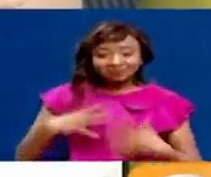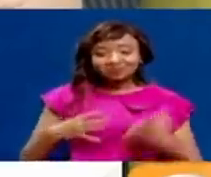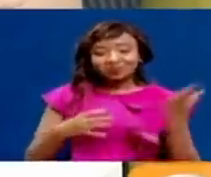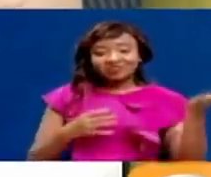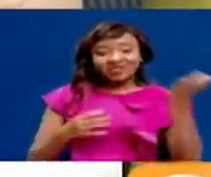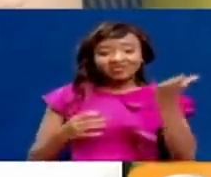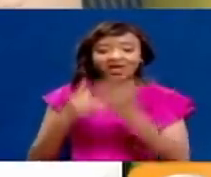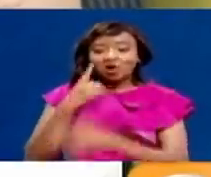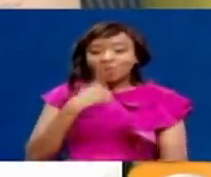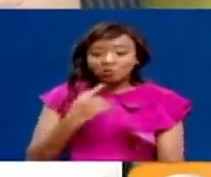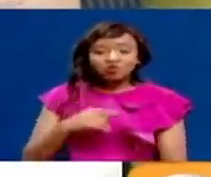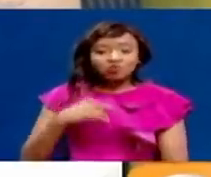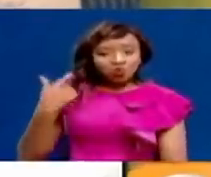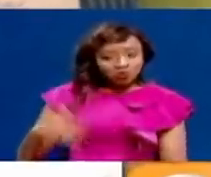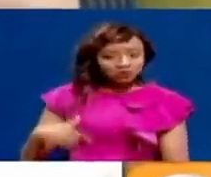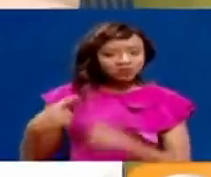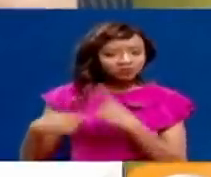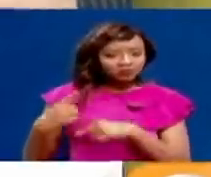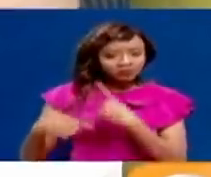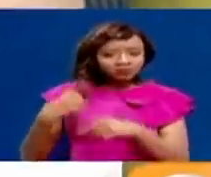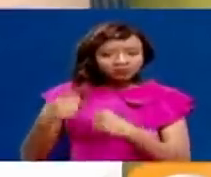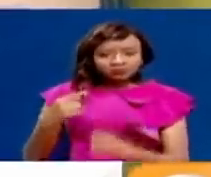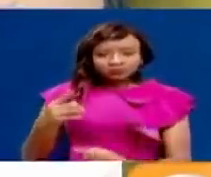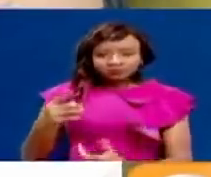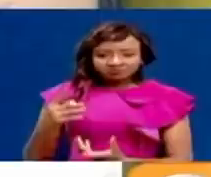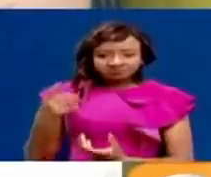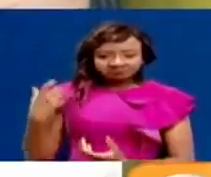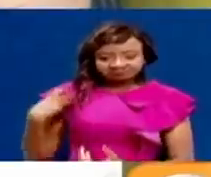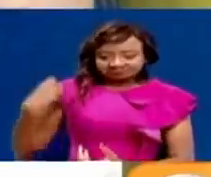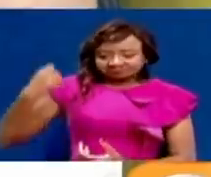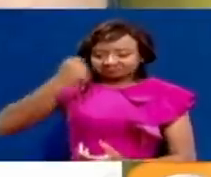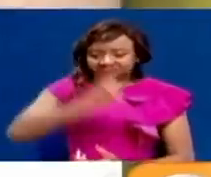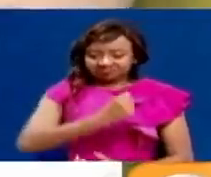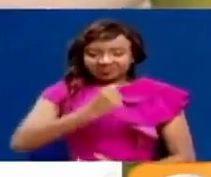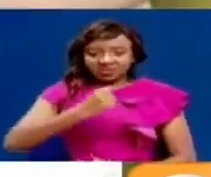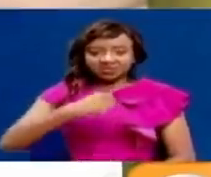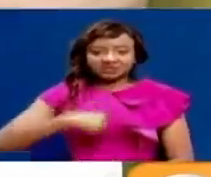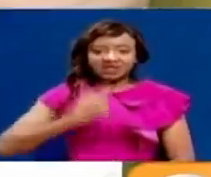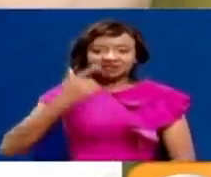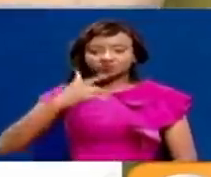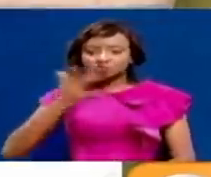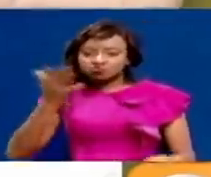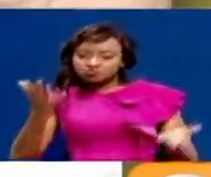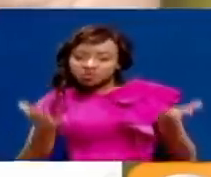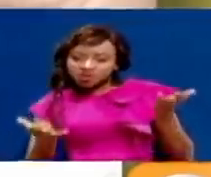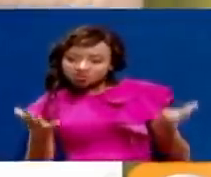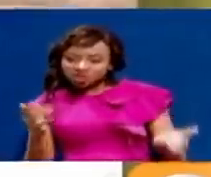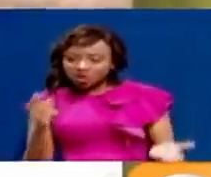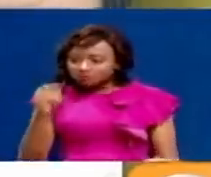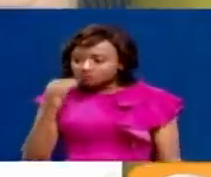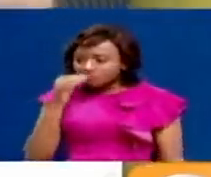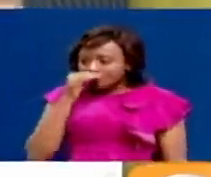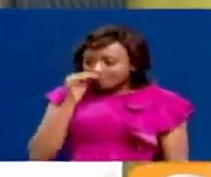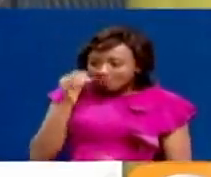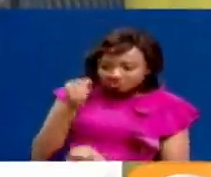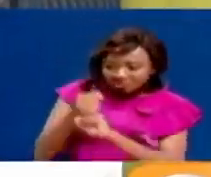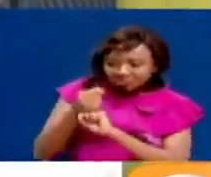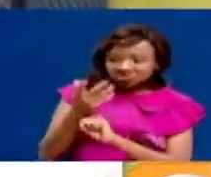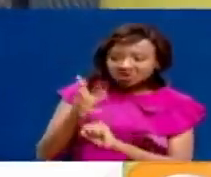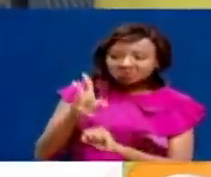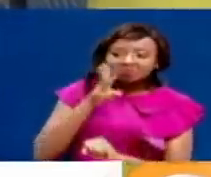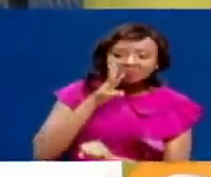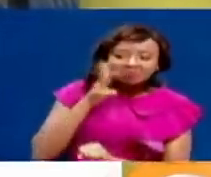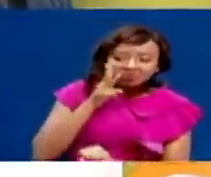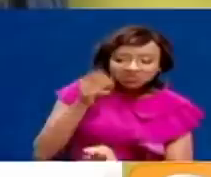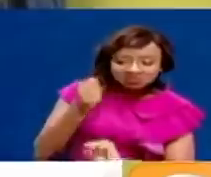and arrogated themselves the barometer of measuring how well Musalia supports, how well Weta